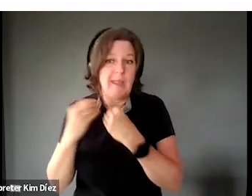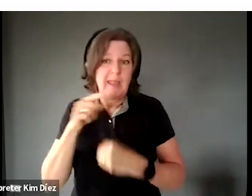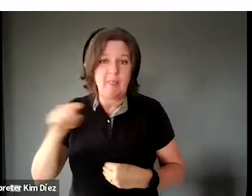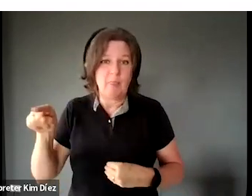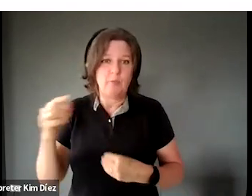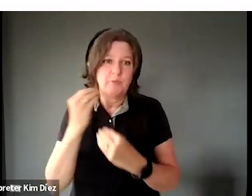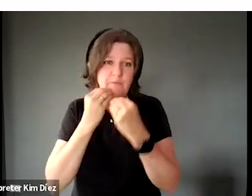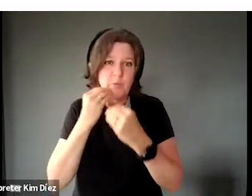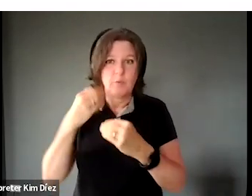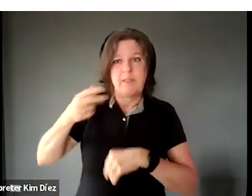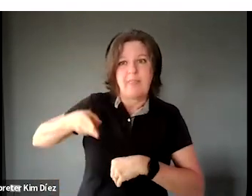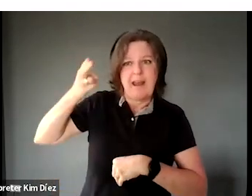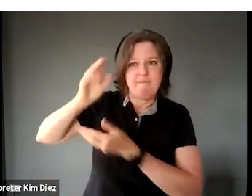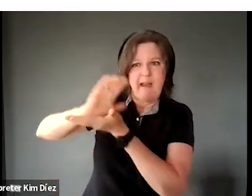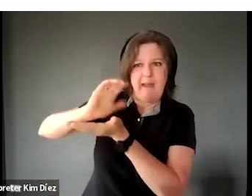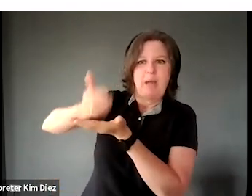our body is